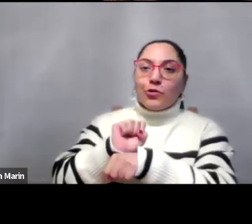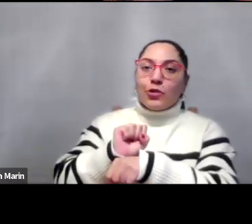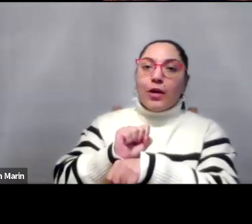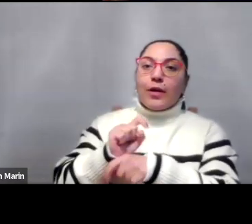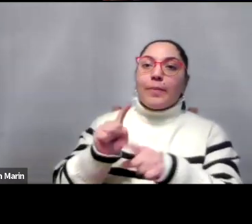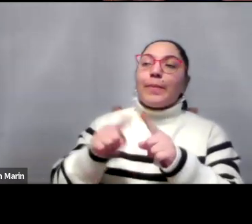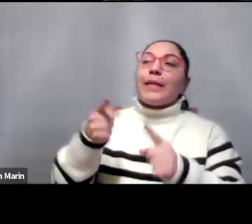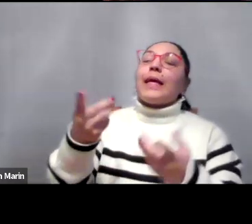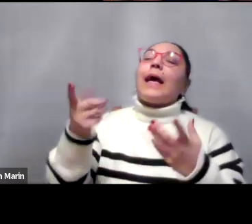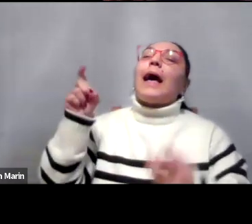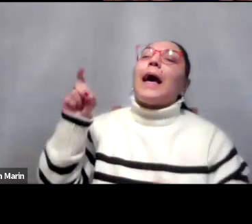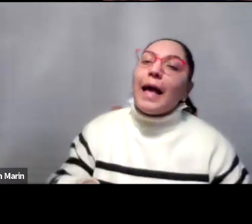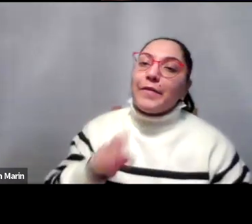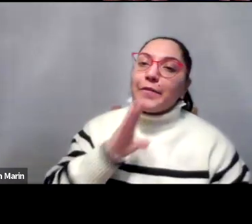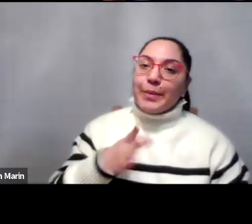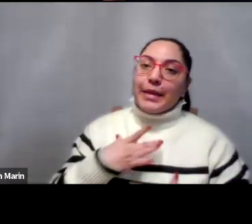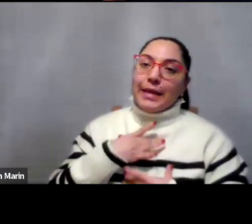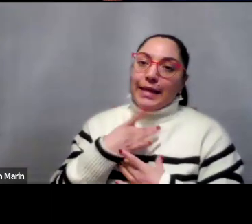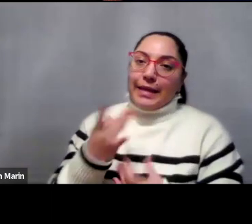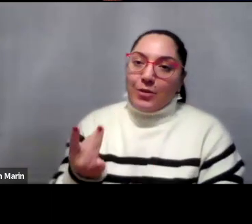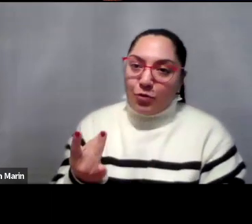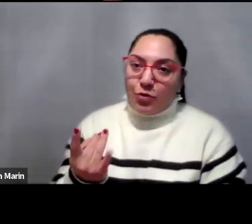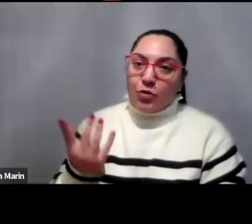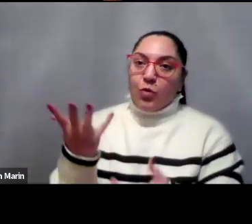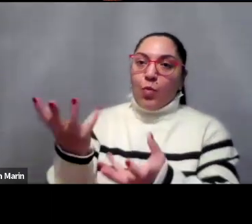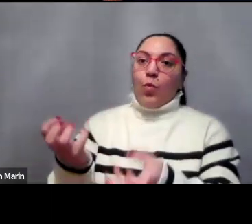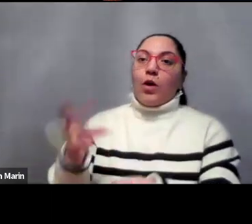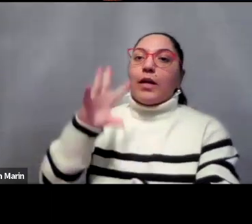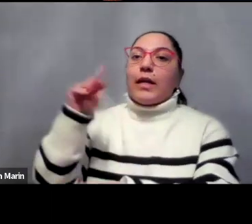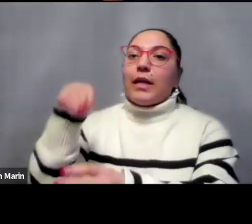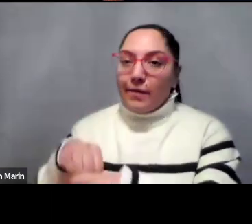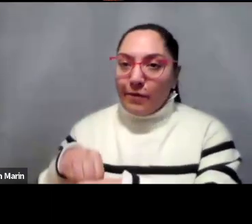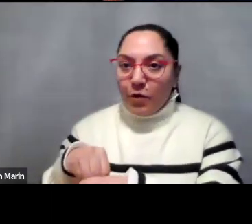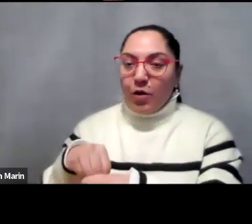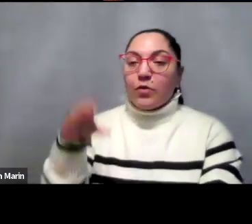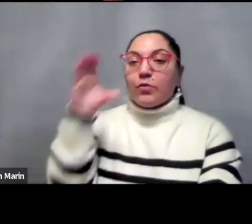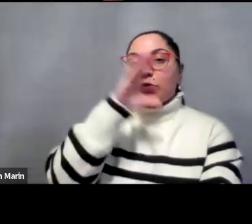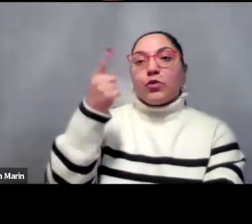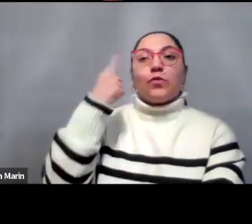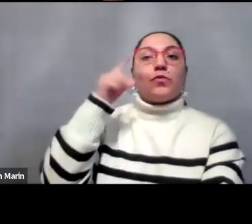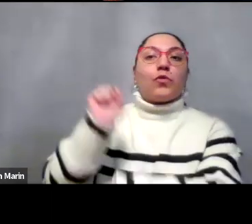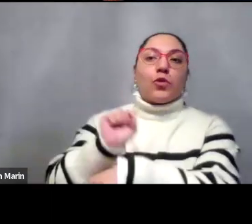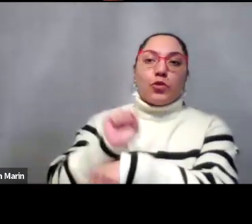need to be at least interested in engaging with us in some sort of job search process.